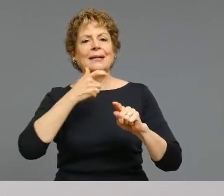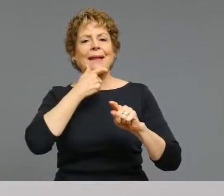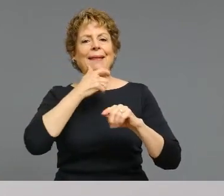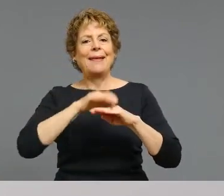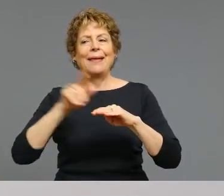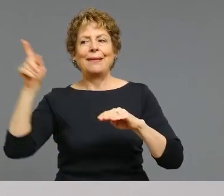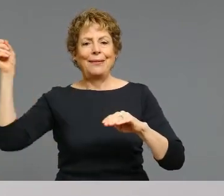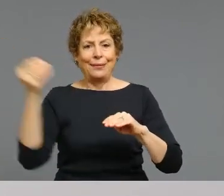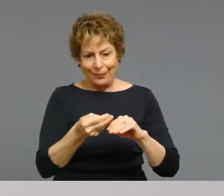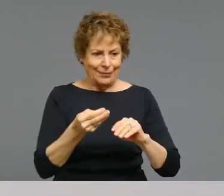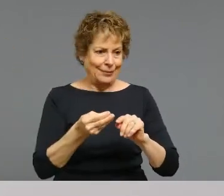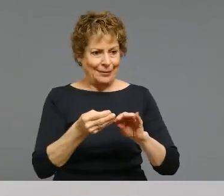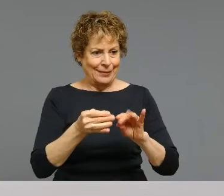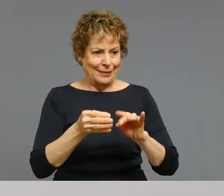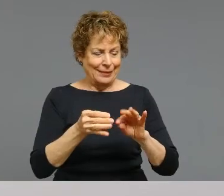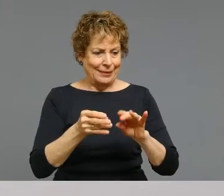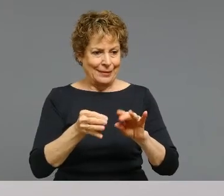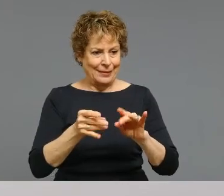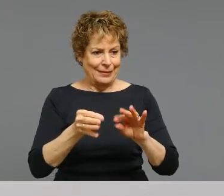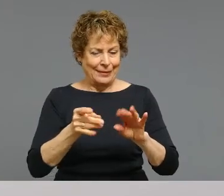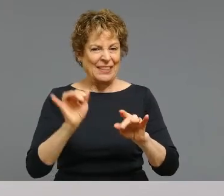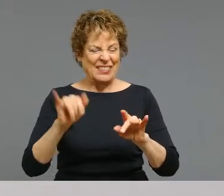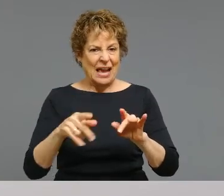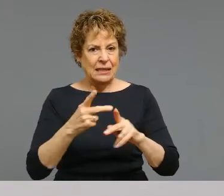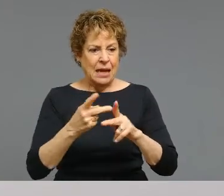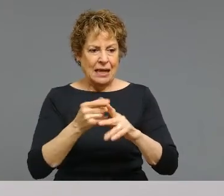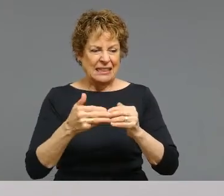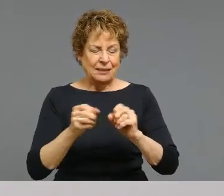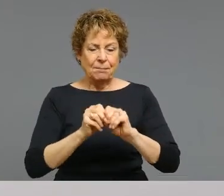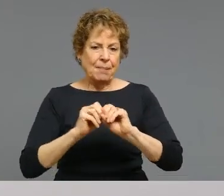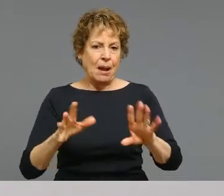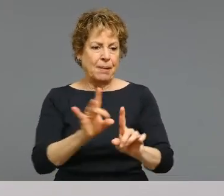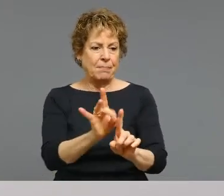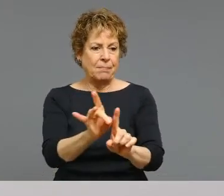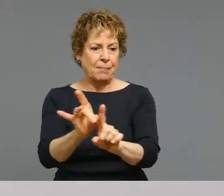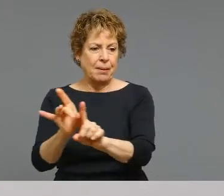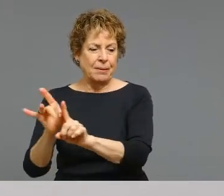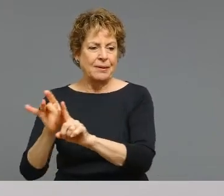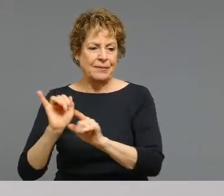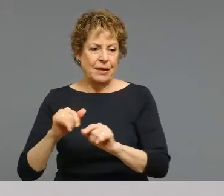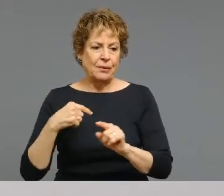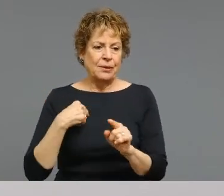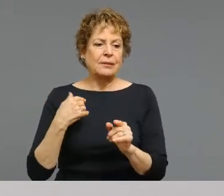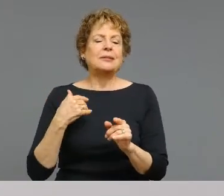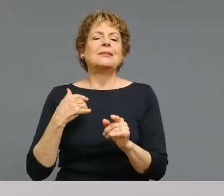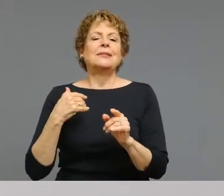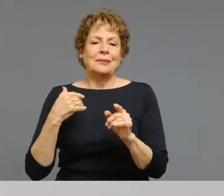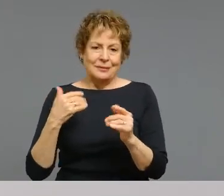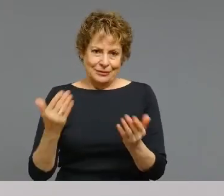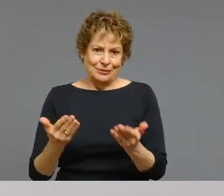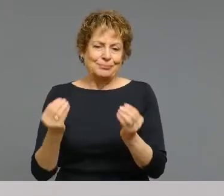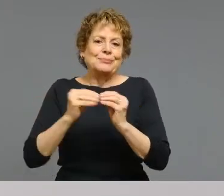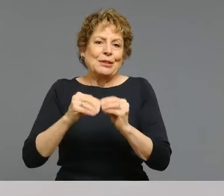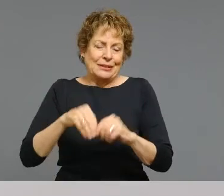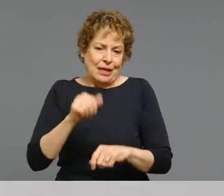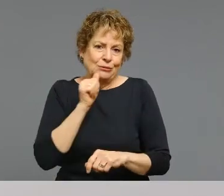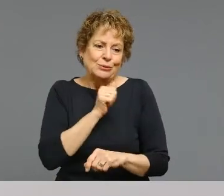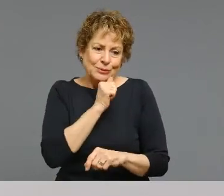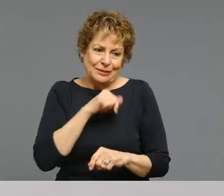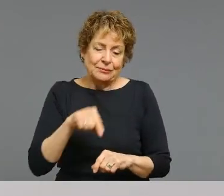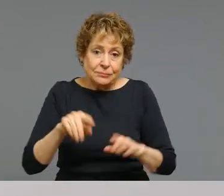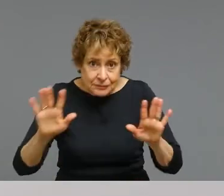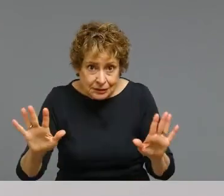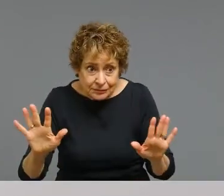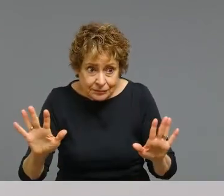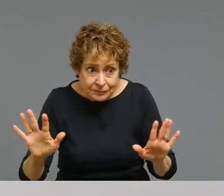transmissibility, and it's accounting for more and more of the cases in Arizona, we've been